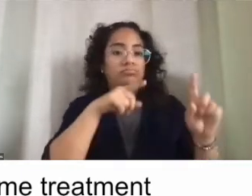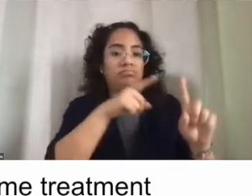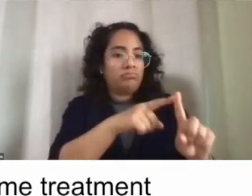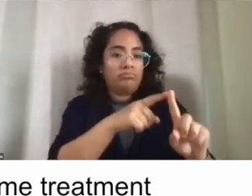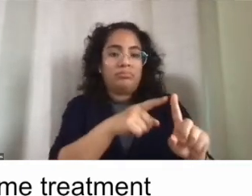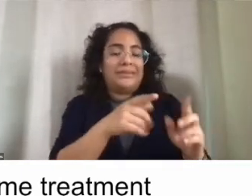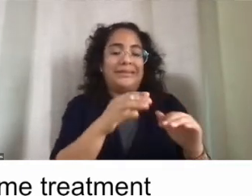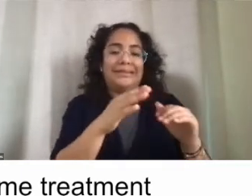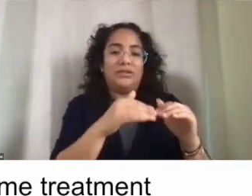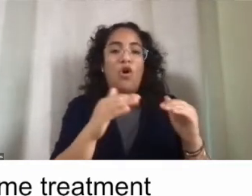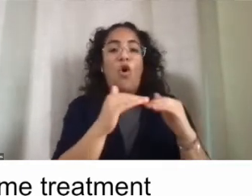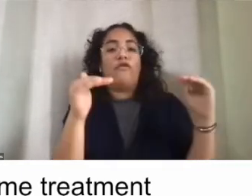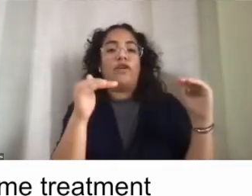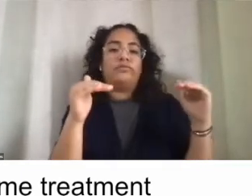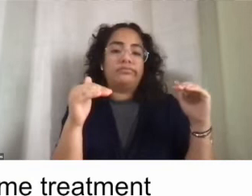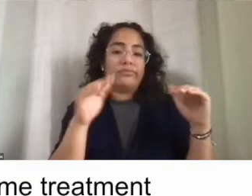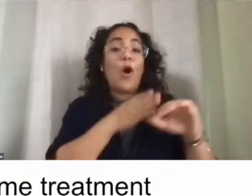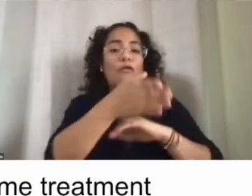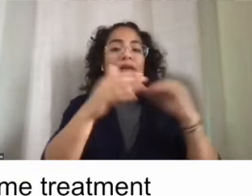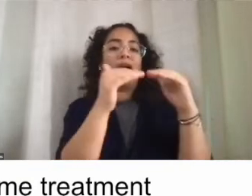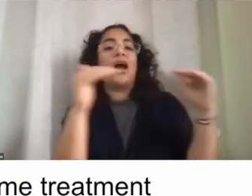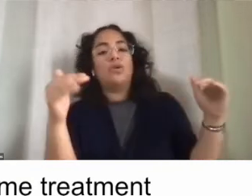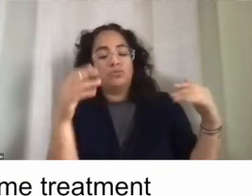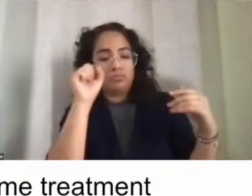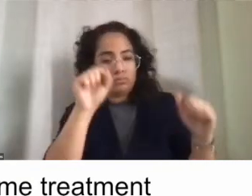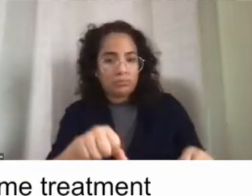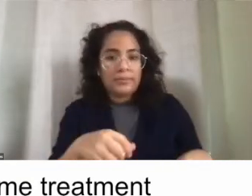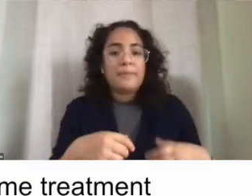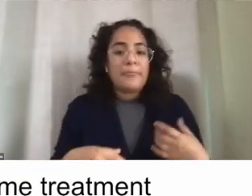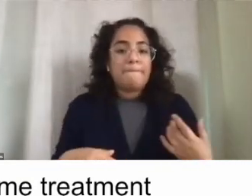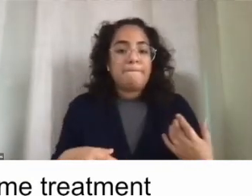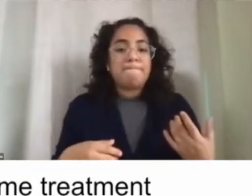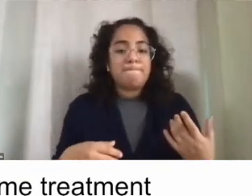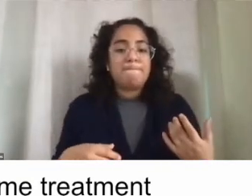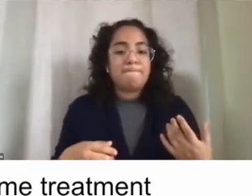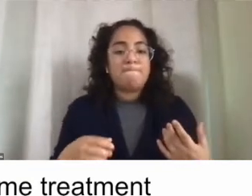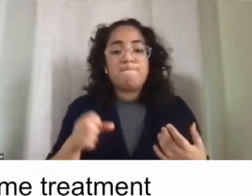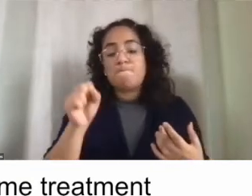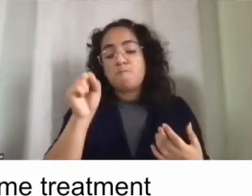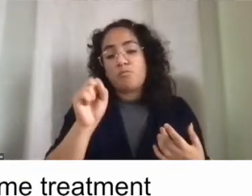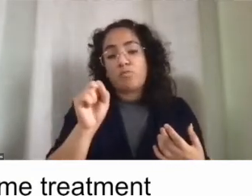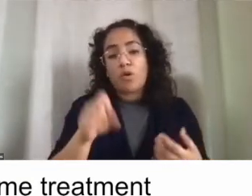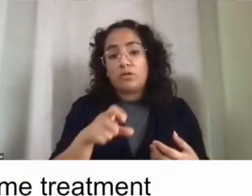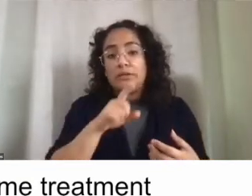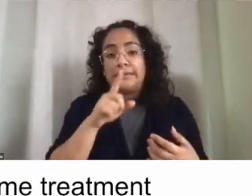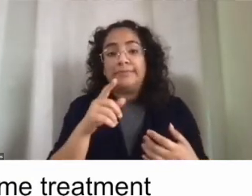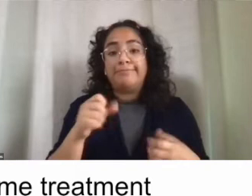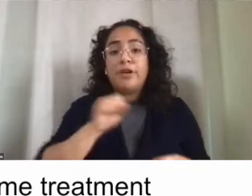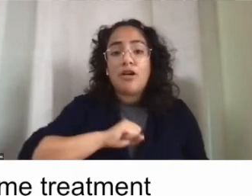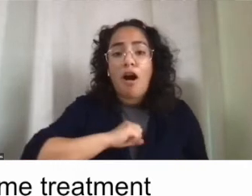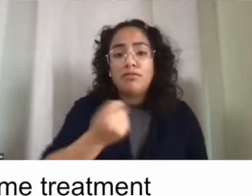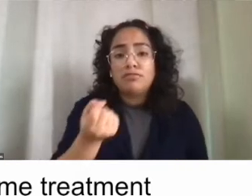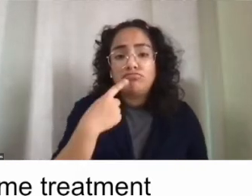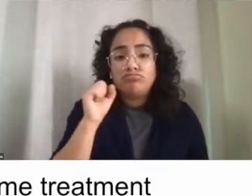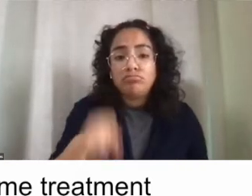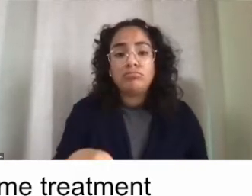It's harder to plan on whether you'll need antihistamine or decongestants, cough syrup, or cough